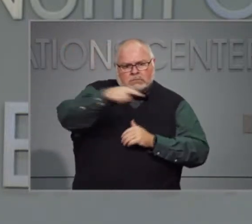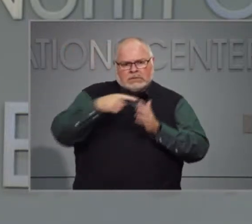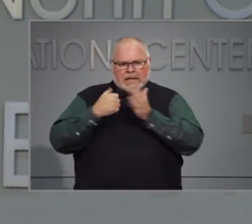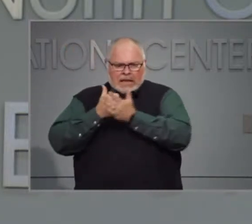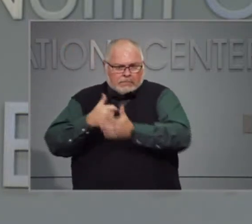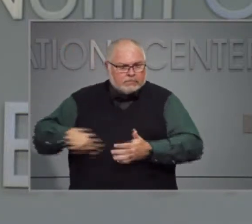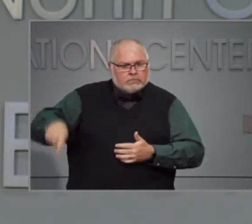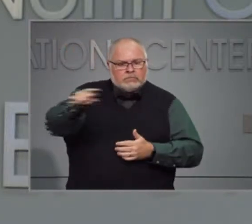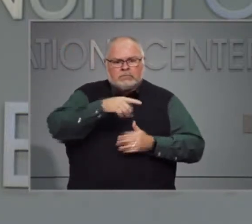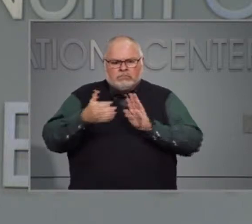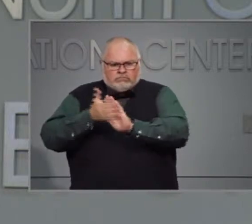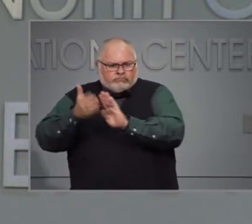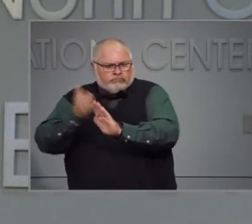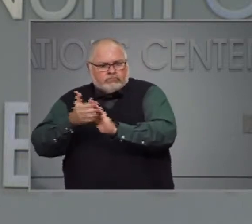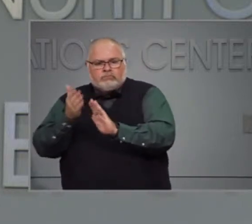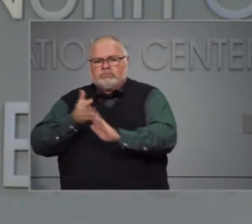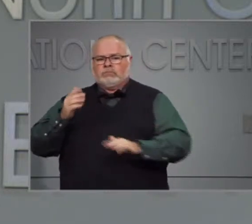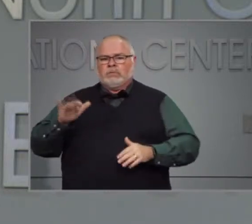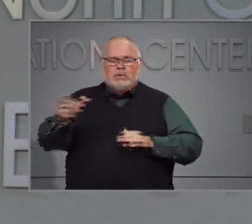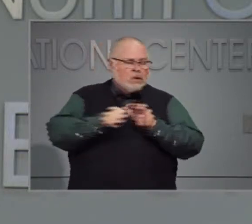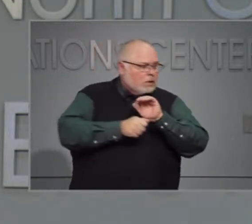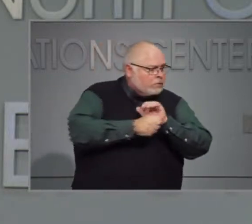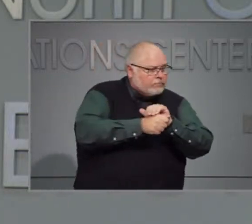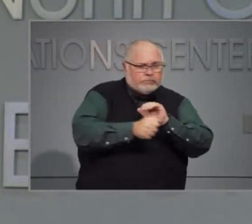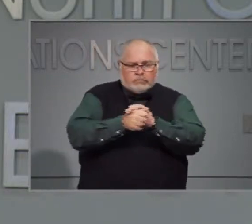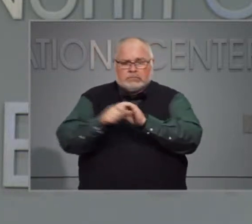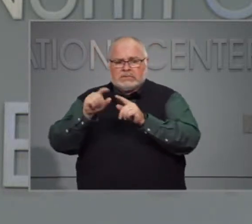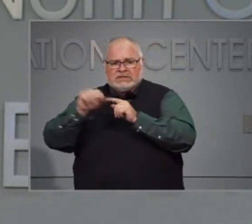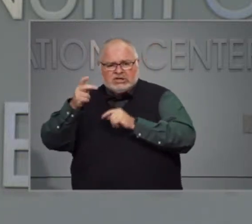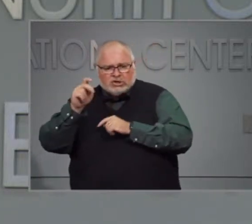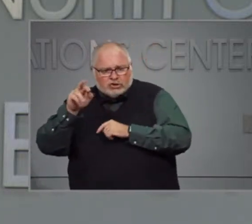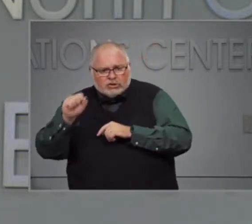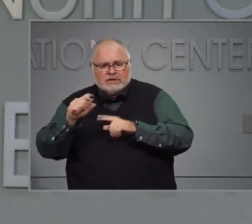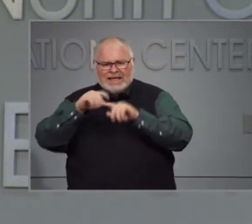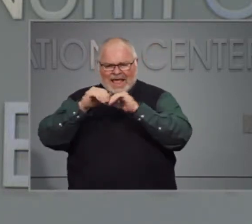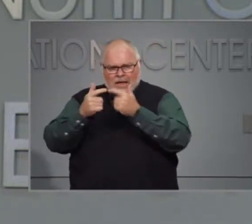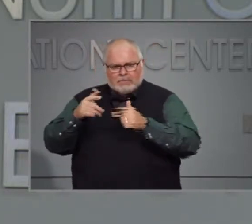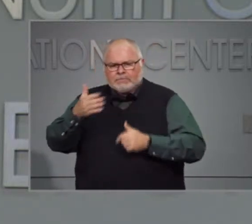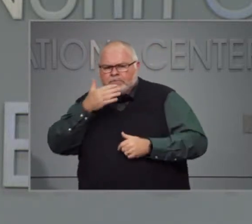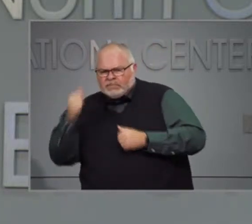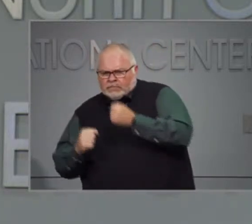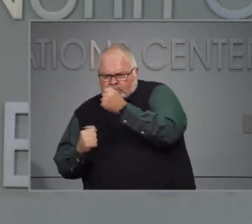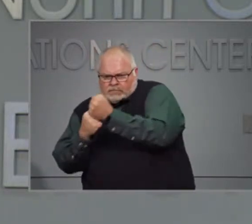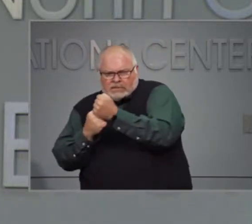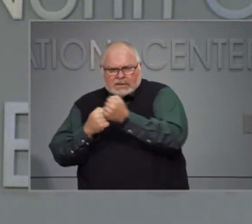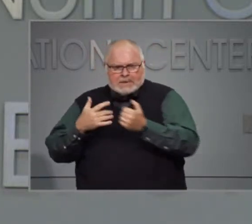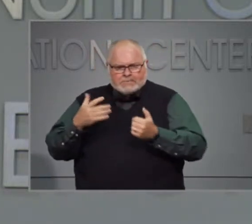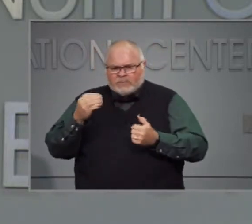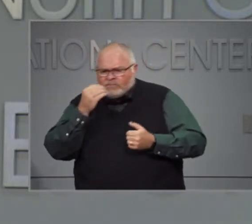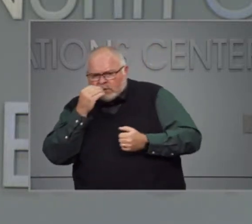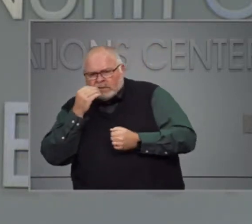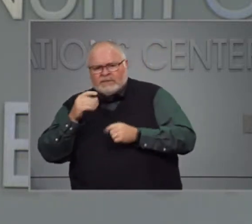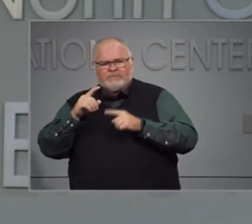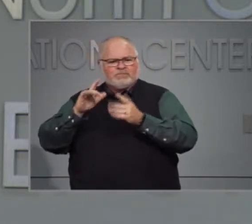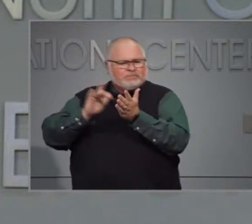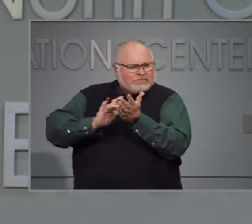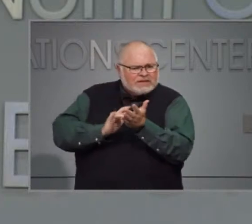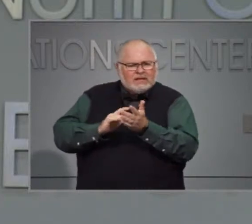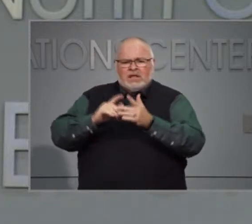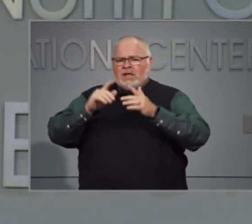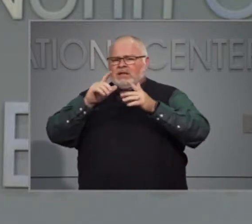program, including coordinating comprehensive wraparound services such as food, medicine, cleaning and